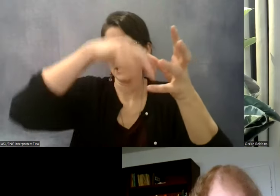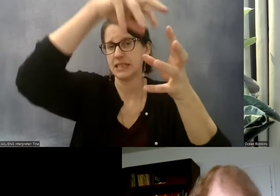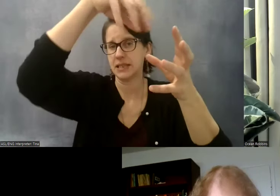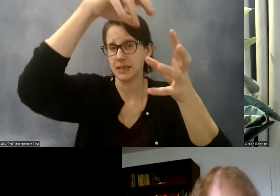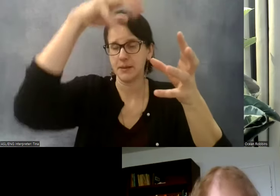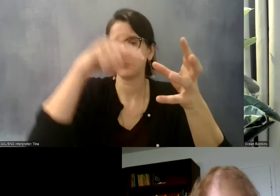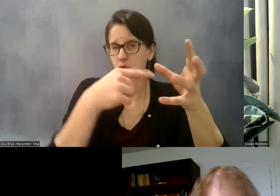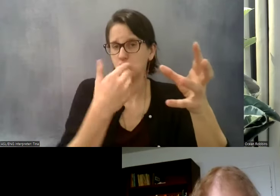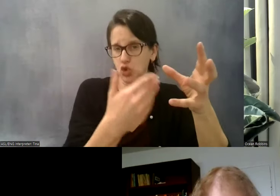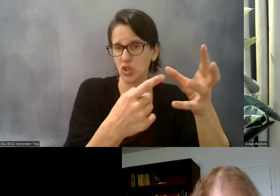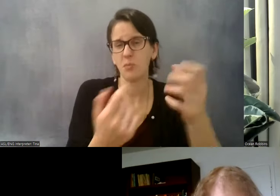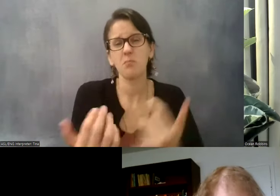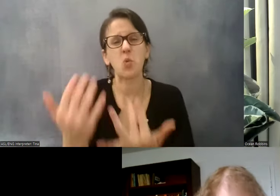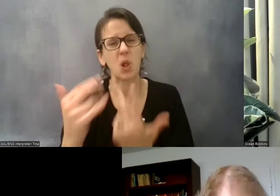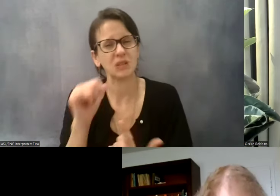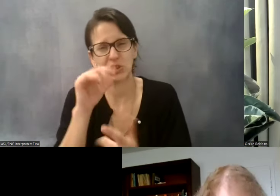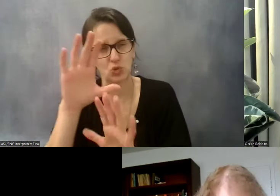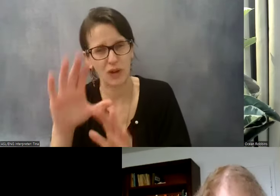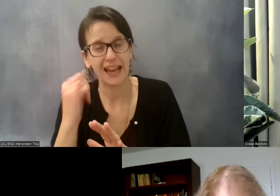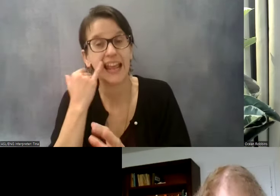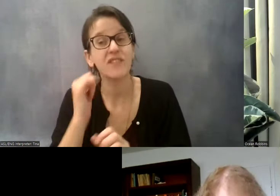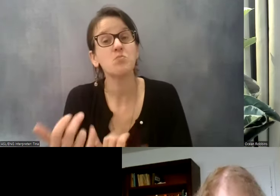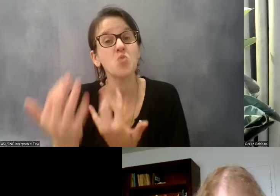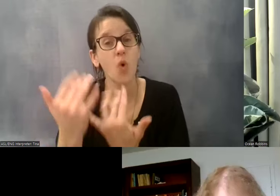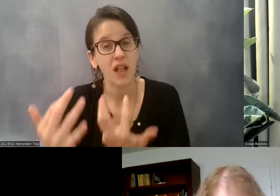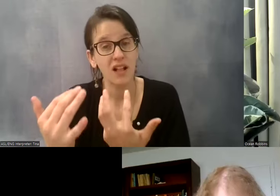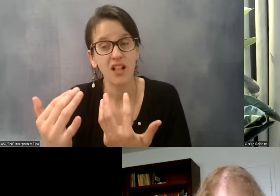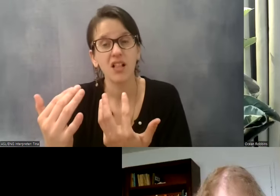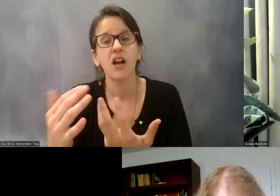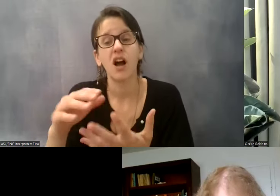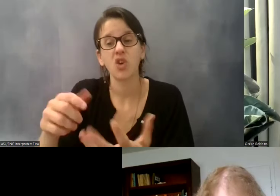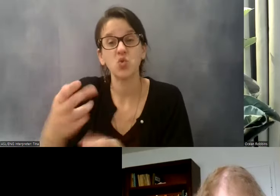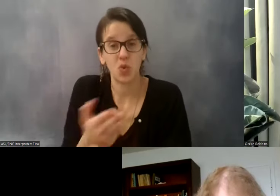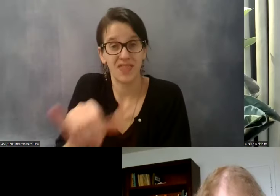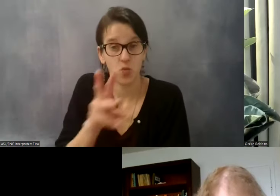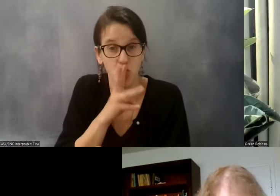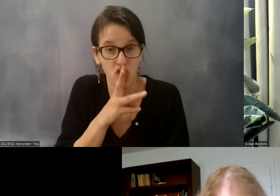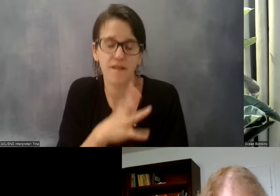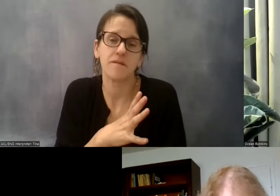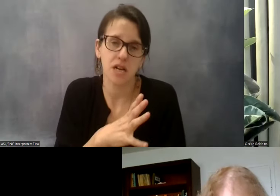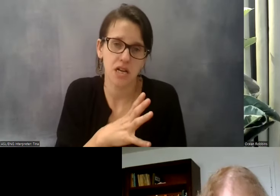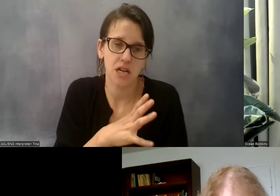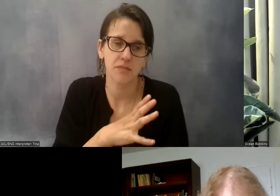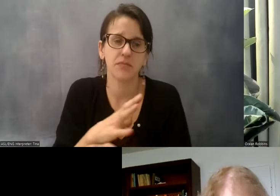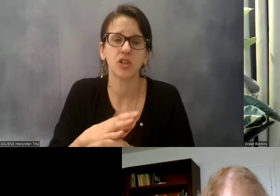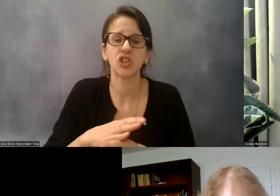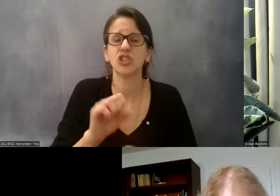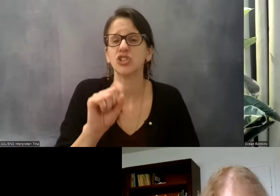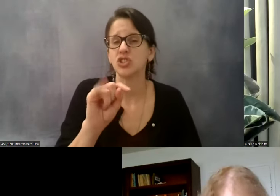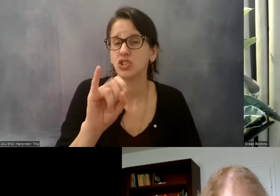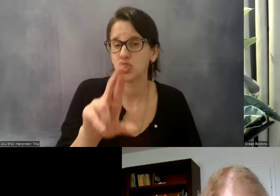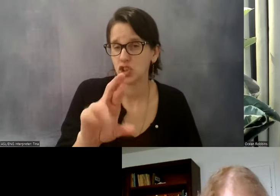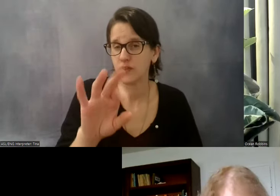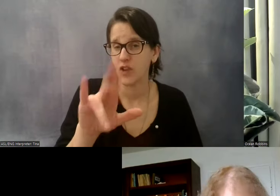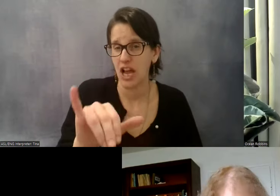Raw is great. Stir frying can be fine. try to go a little light on the oil so you're not making a